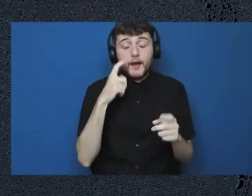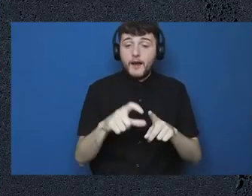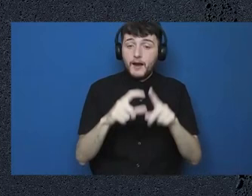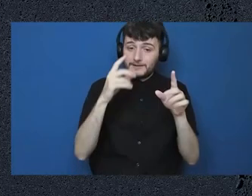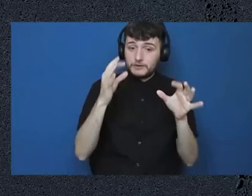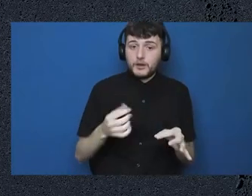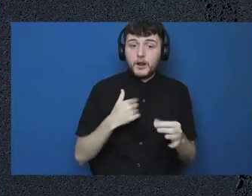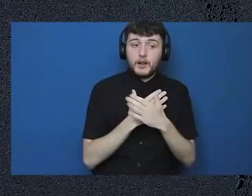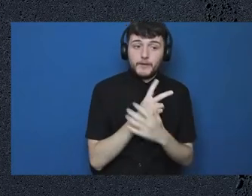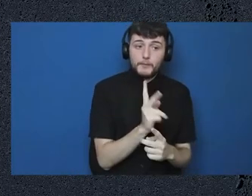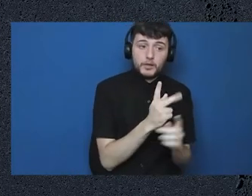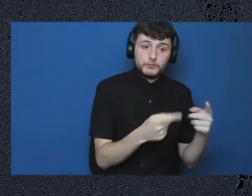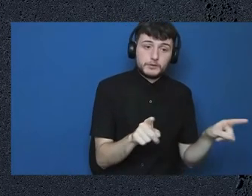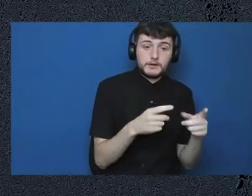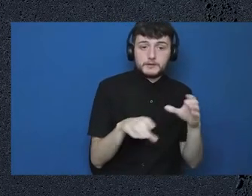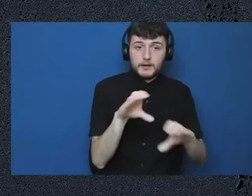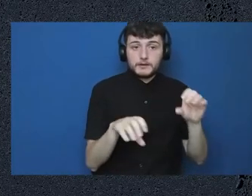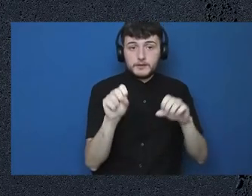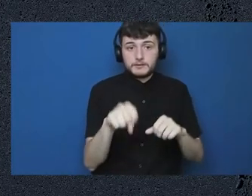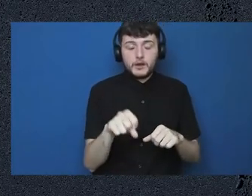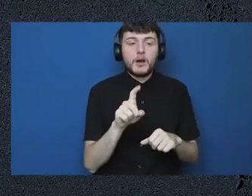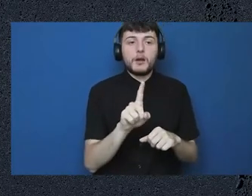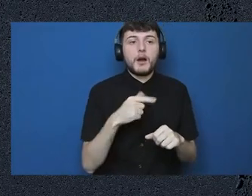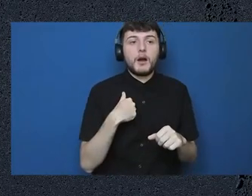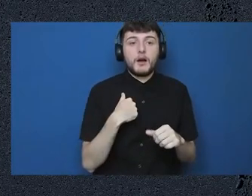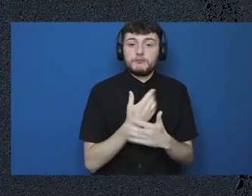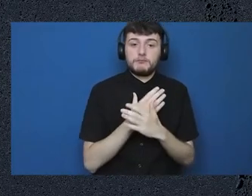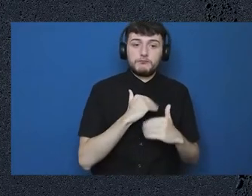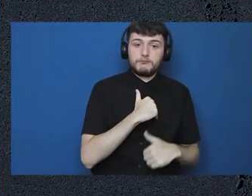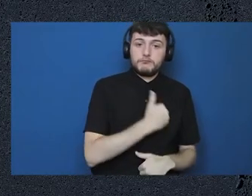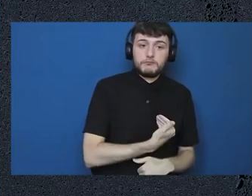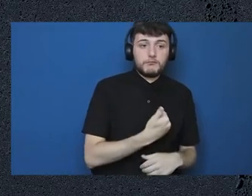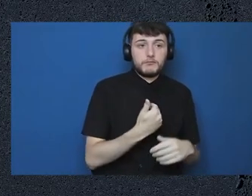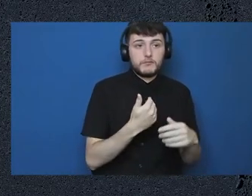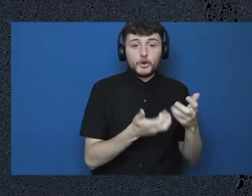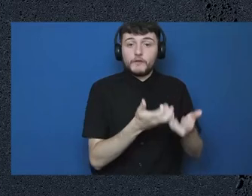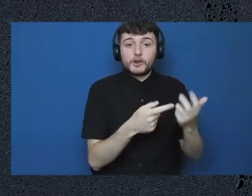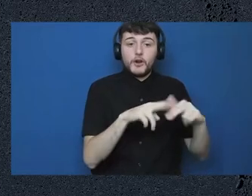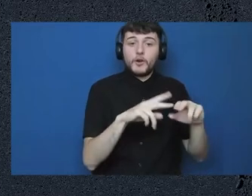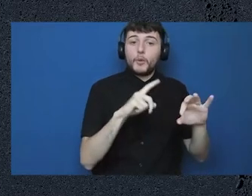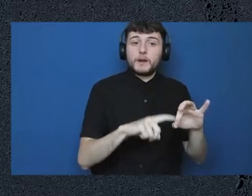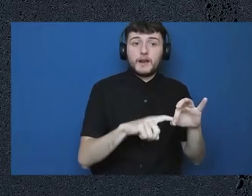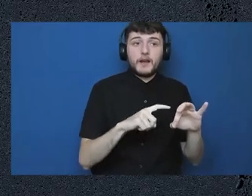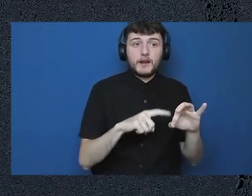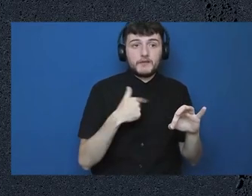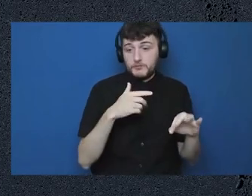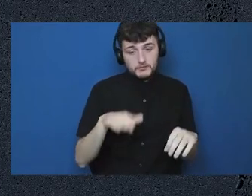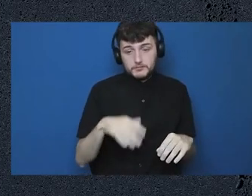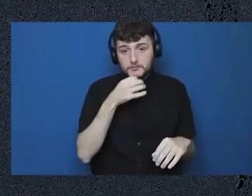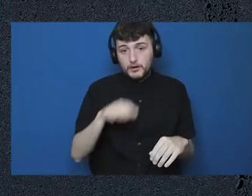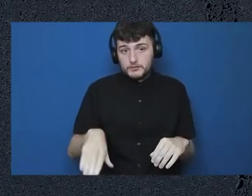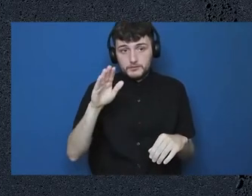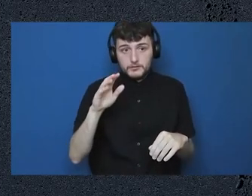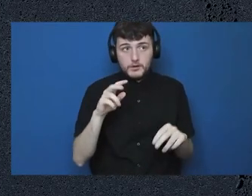both. And, you know, I had fallen in love with the University of Queensland from since I was a kid. It was this awe-inspiring